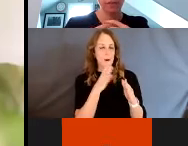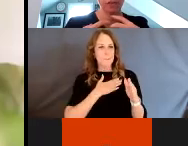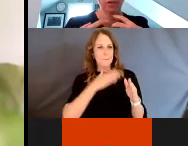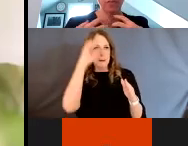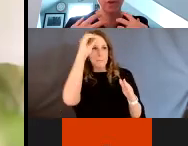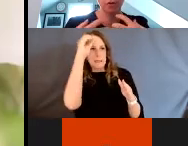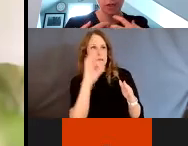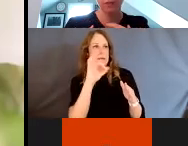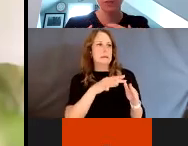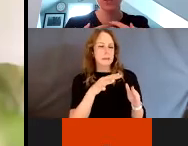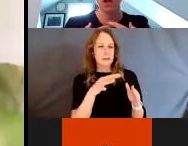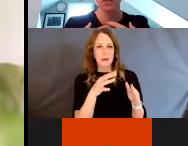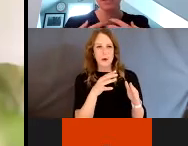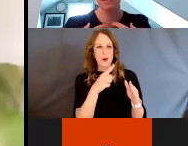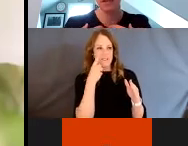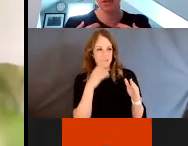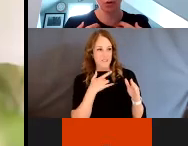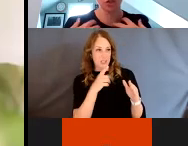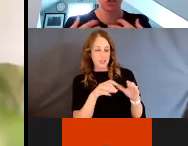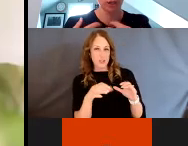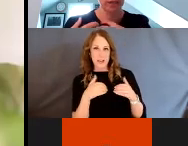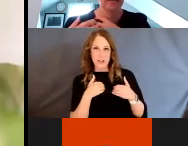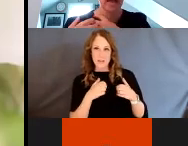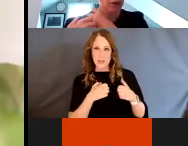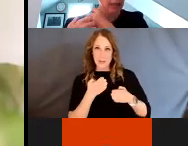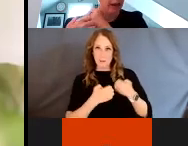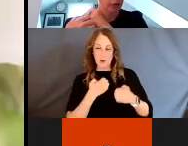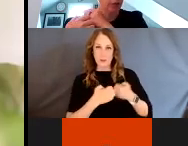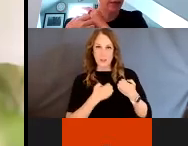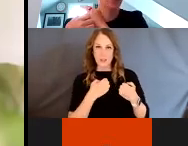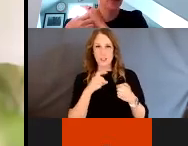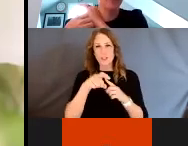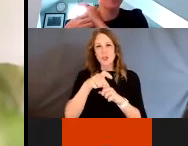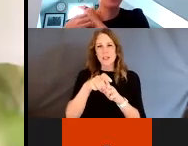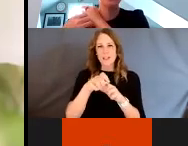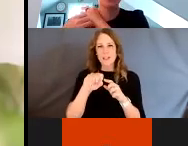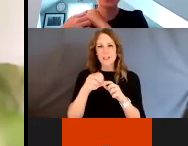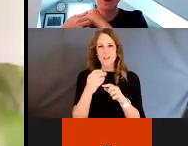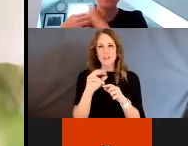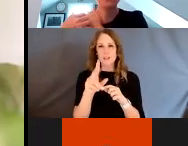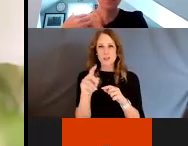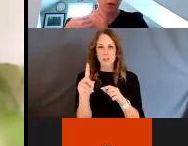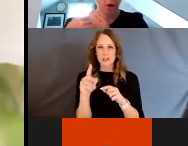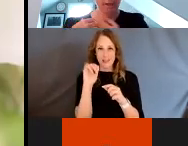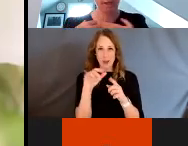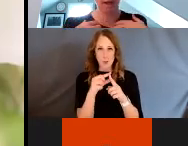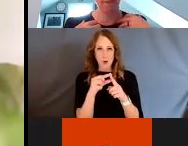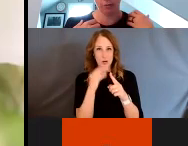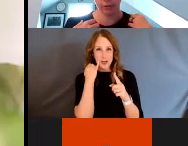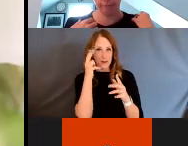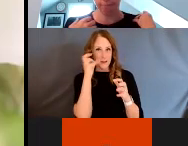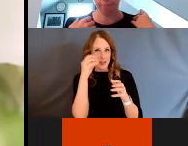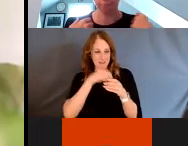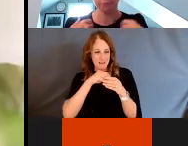survivor should have a certain emotion, if you start saying the word should out loud or in your head, you are probably crossing